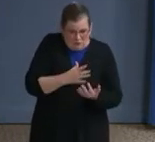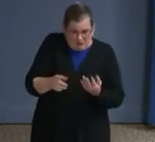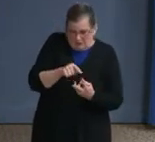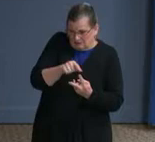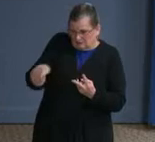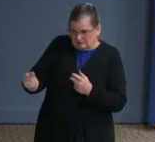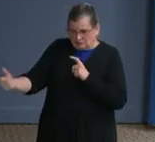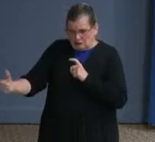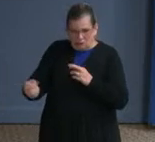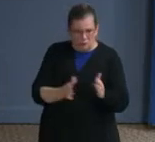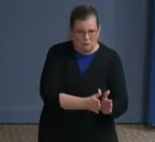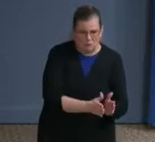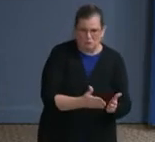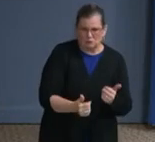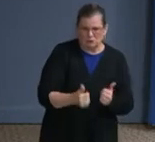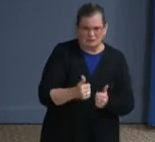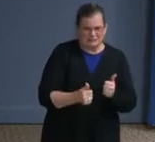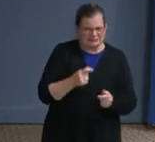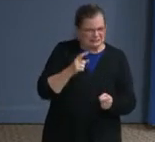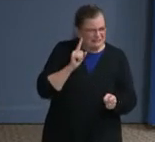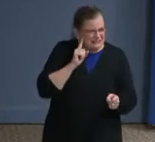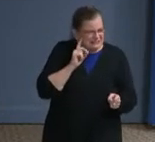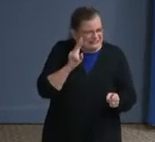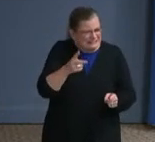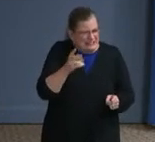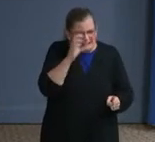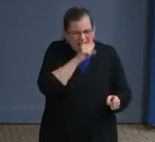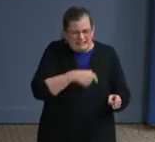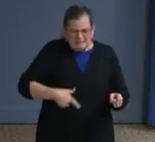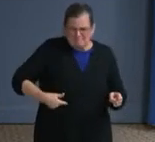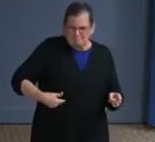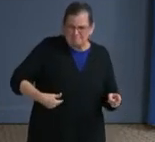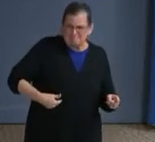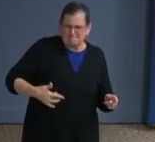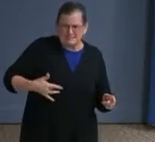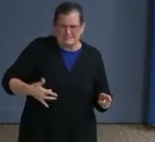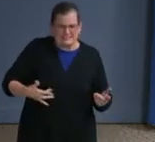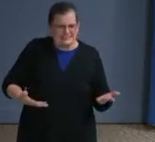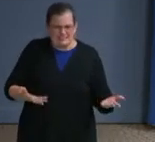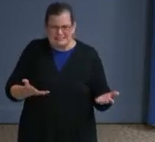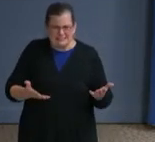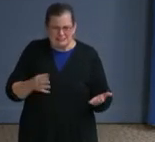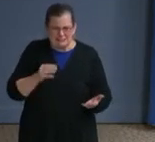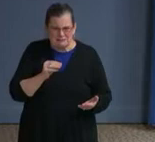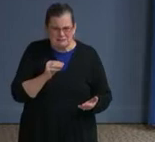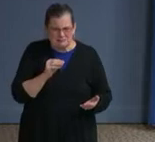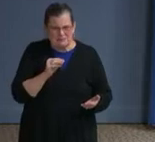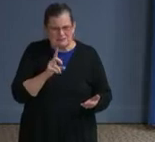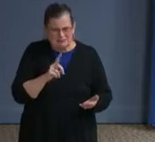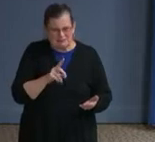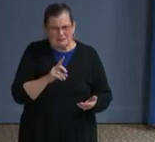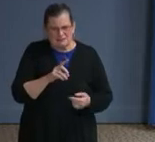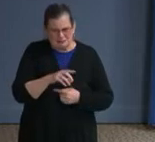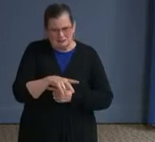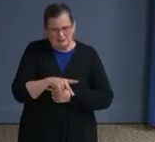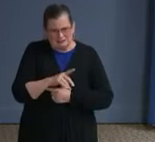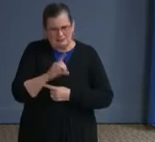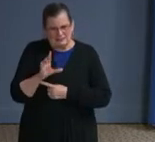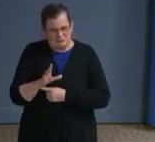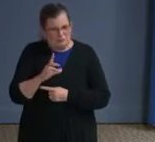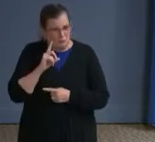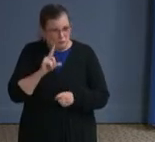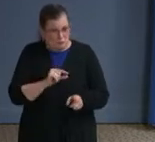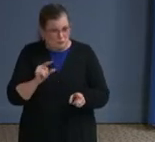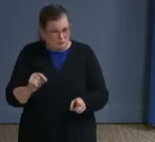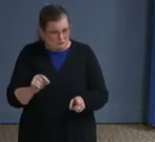think it's really hard to second guess the overtime costs for fiscal year 2020. Having said